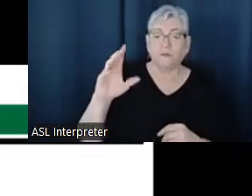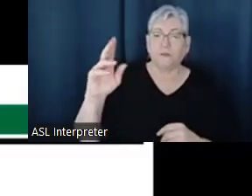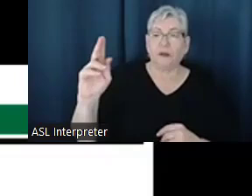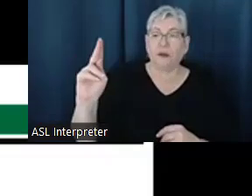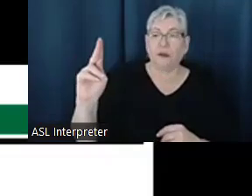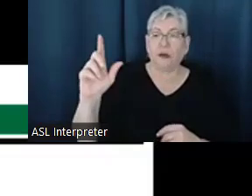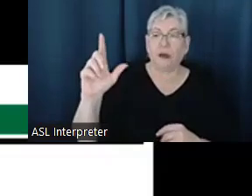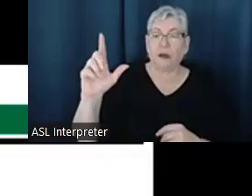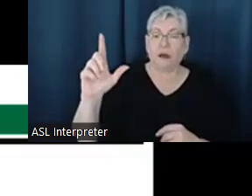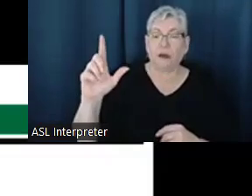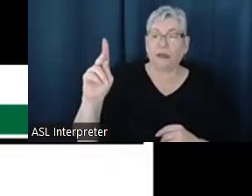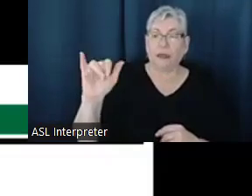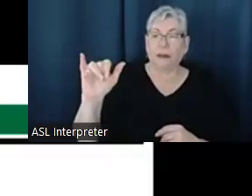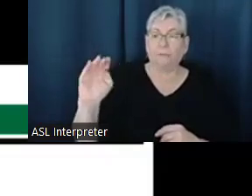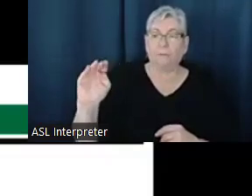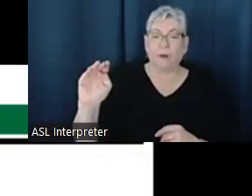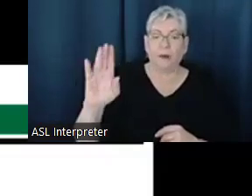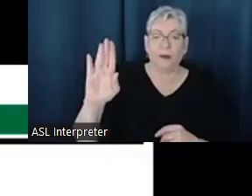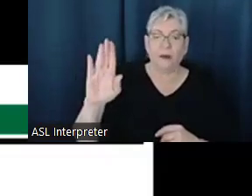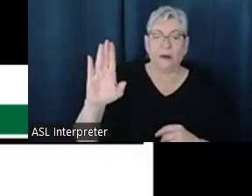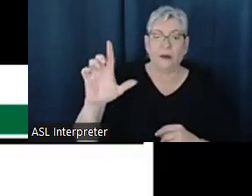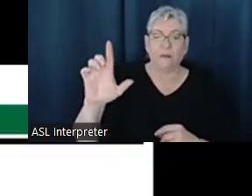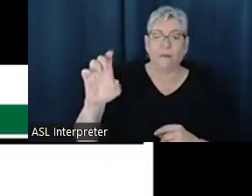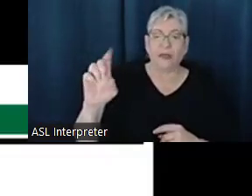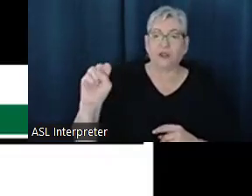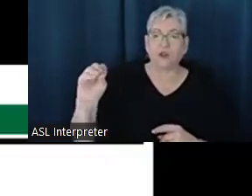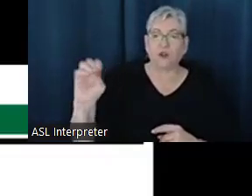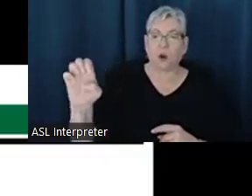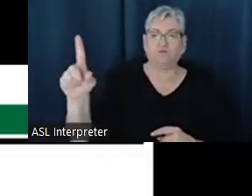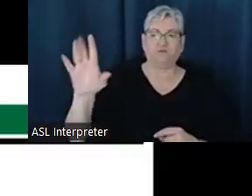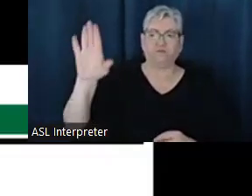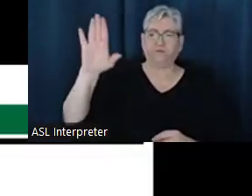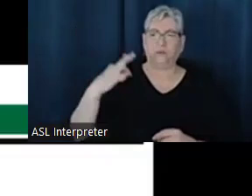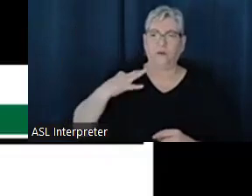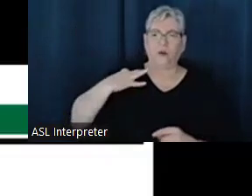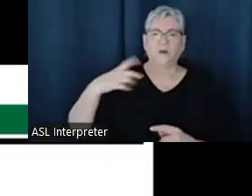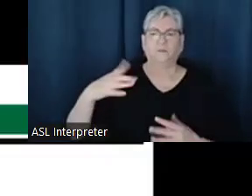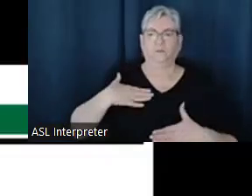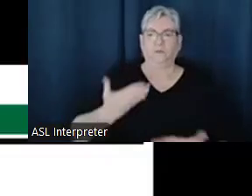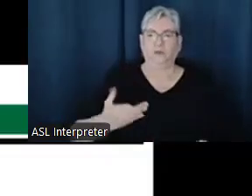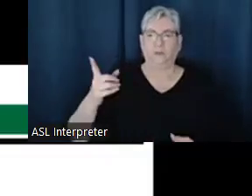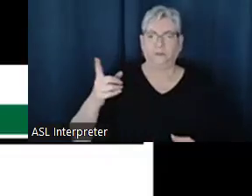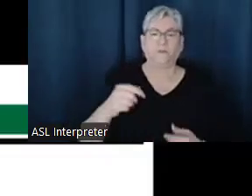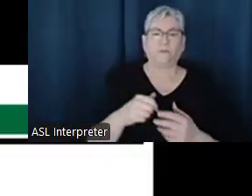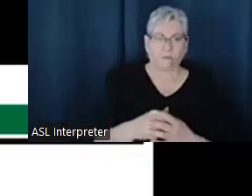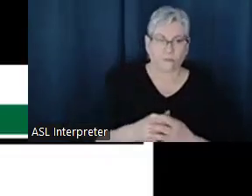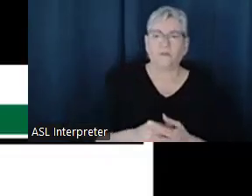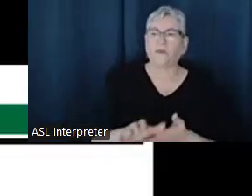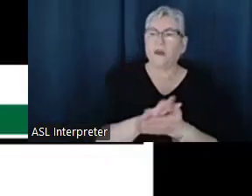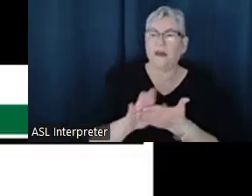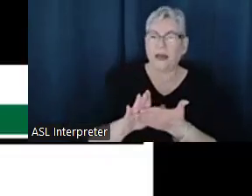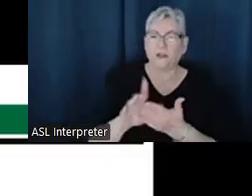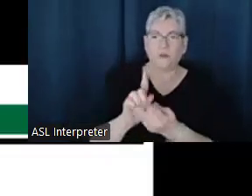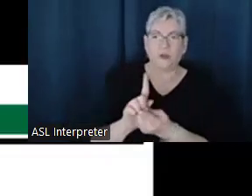who says she would be happy to volunteer. Lovely, Kim, nice Nice to virtually meet you. So if And you